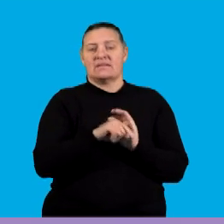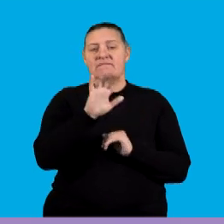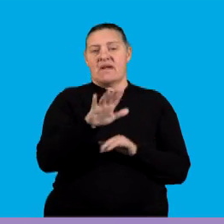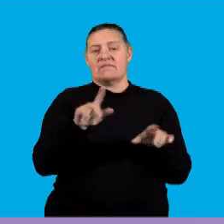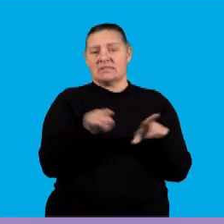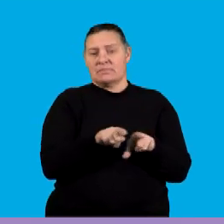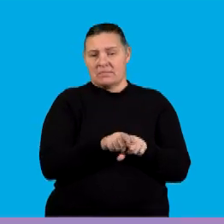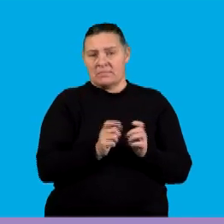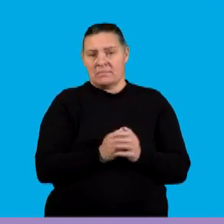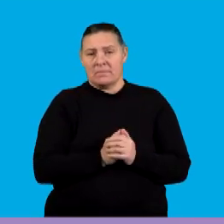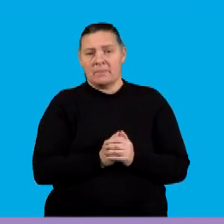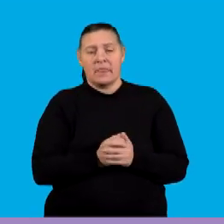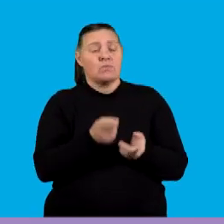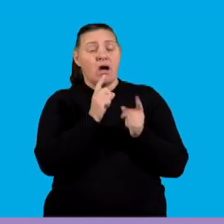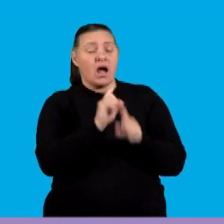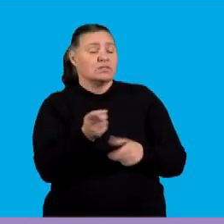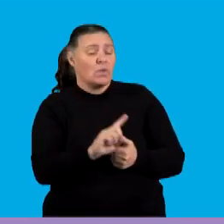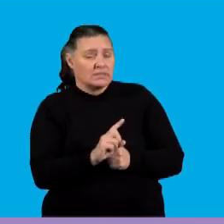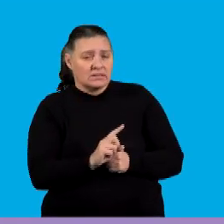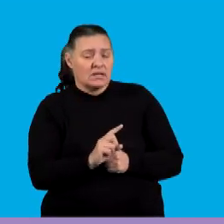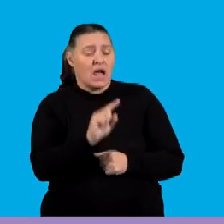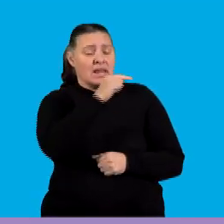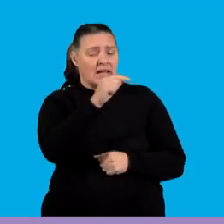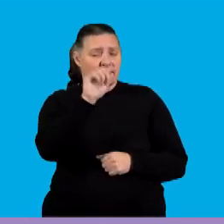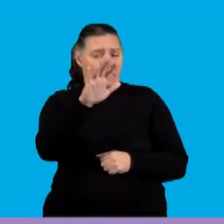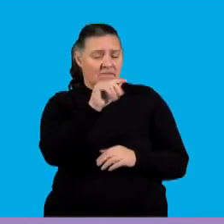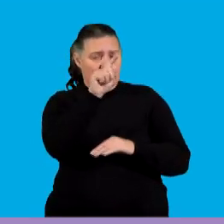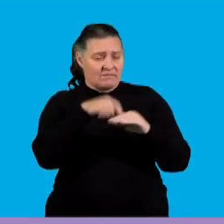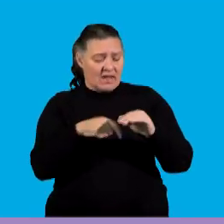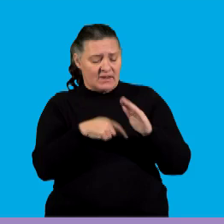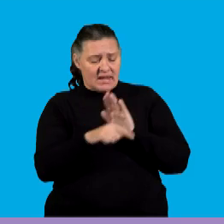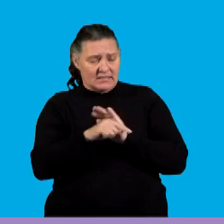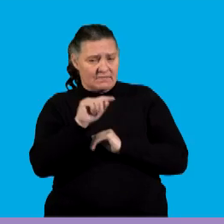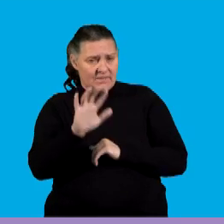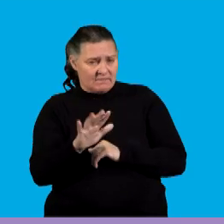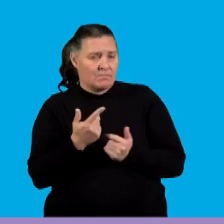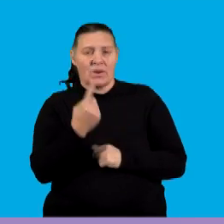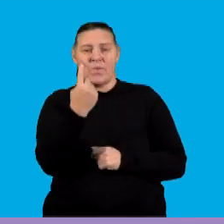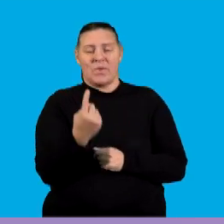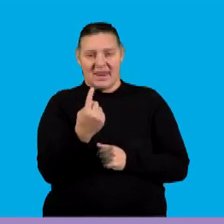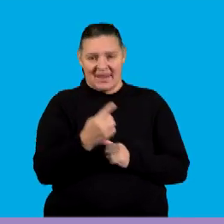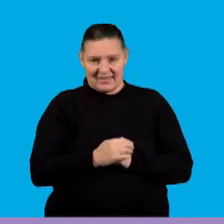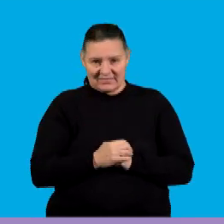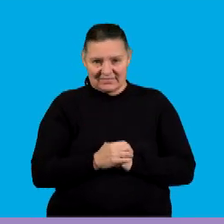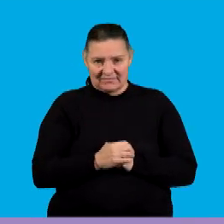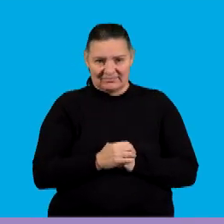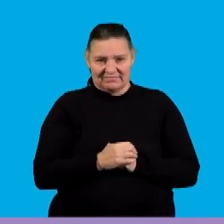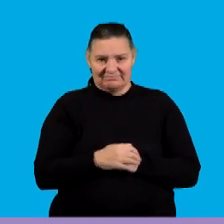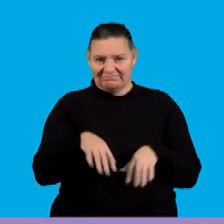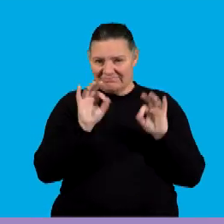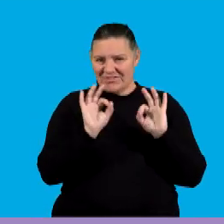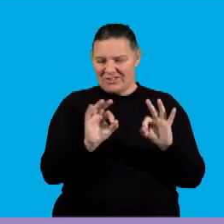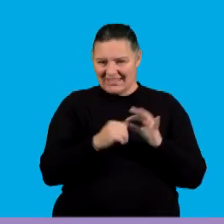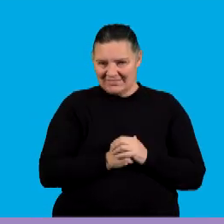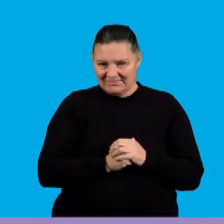a negative 5. So what is negative 5 divided by negative 5? If you are thinking of